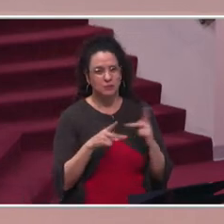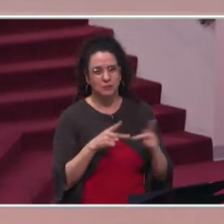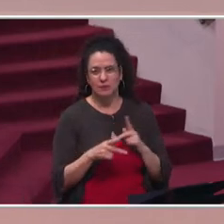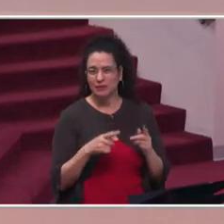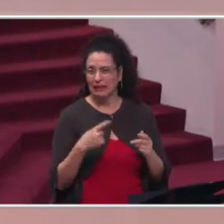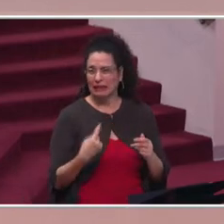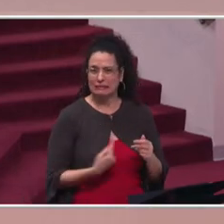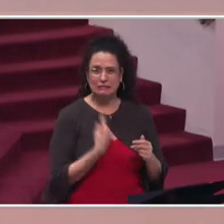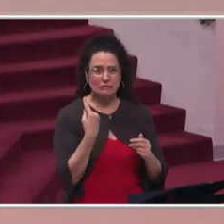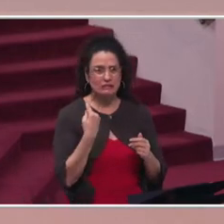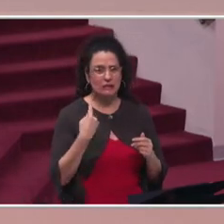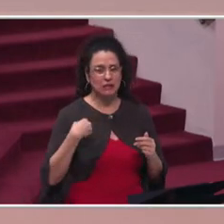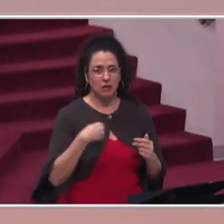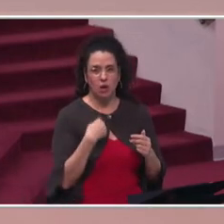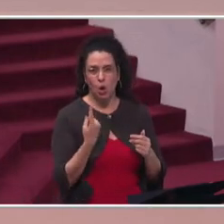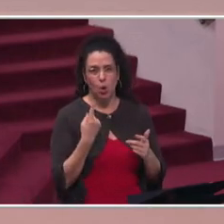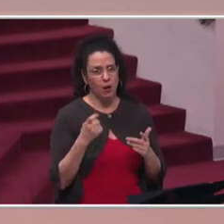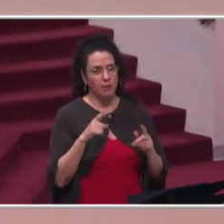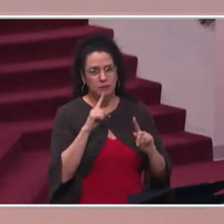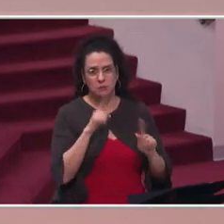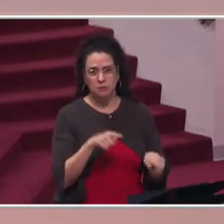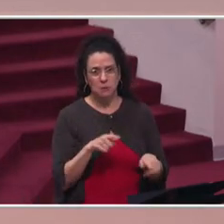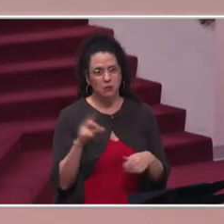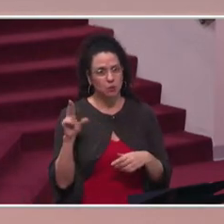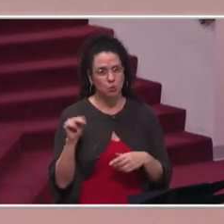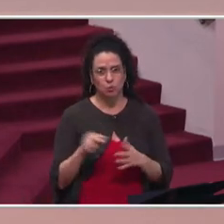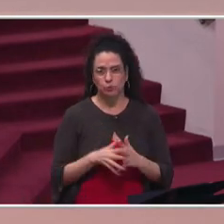we don't always have to respond.